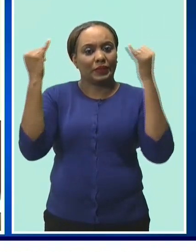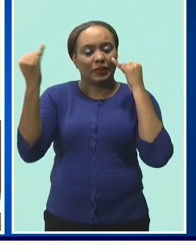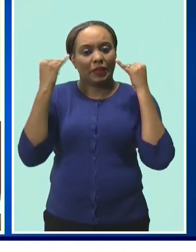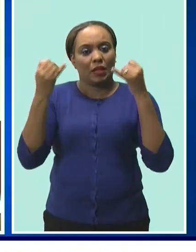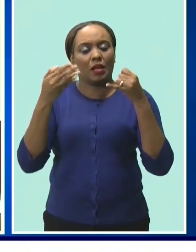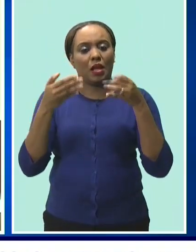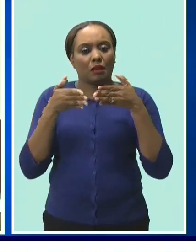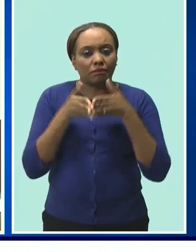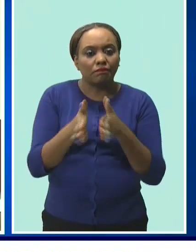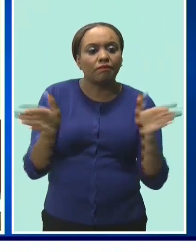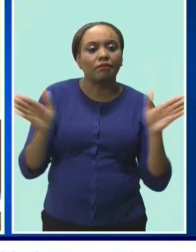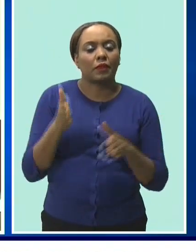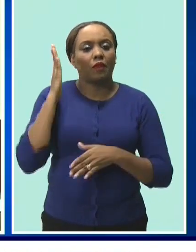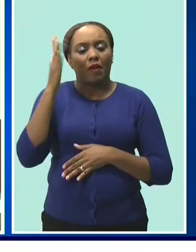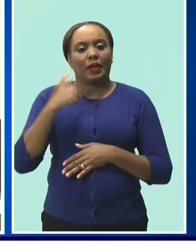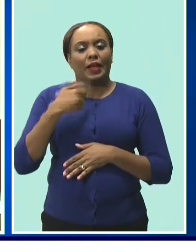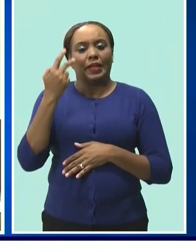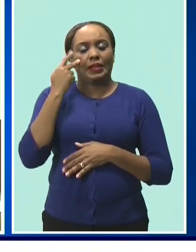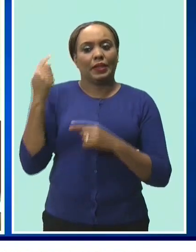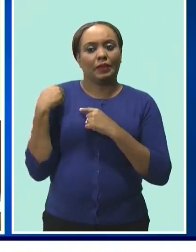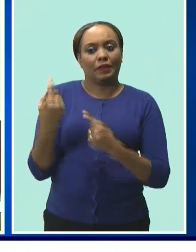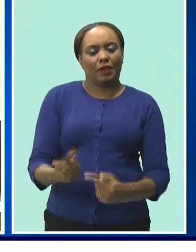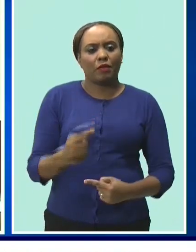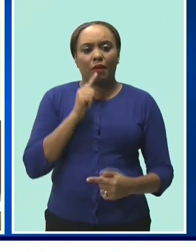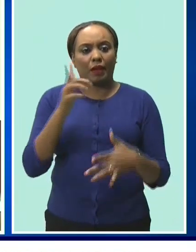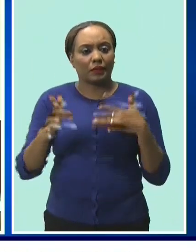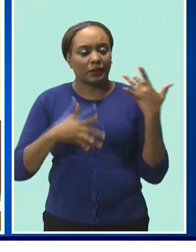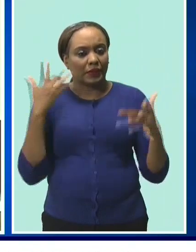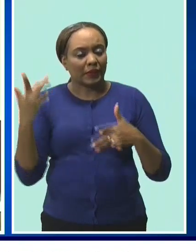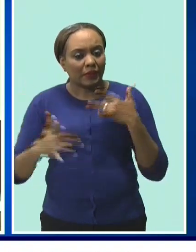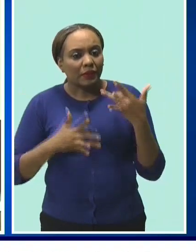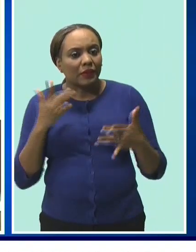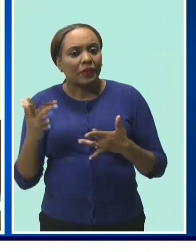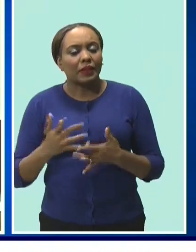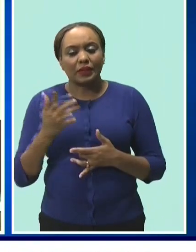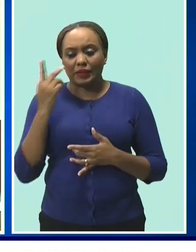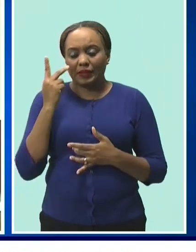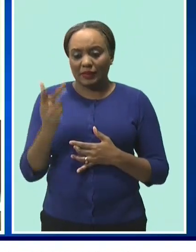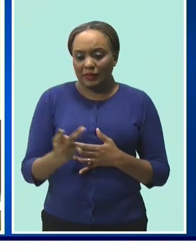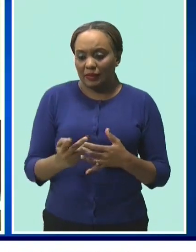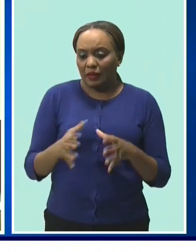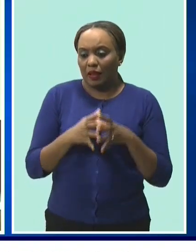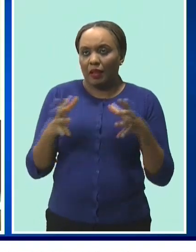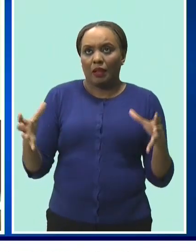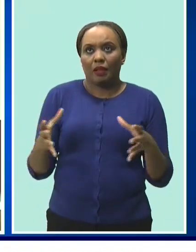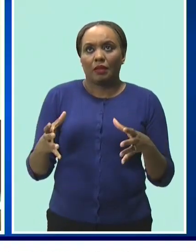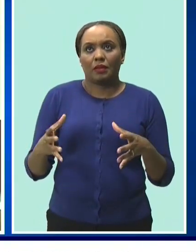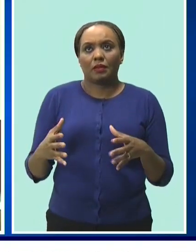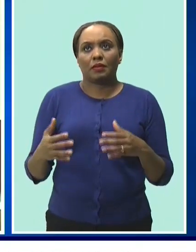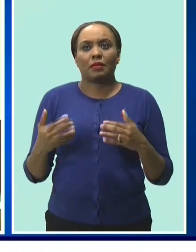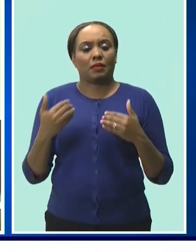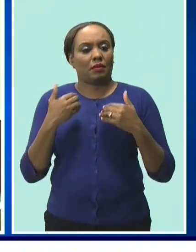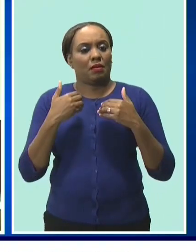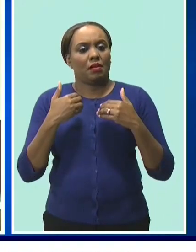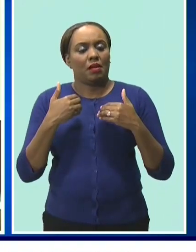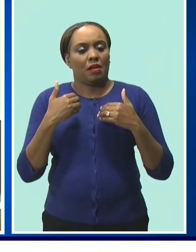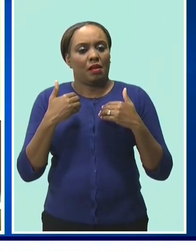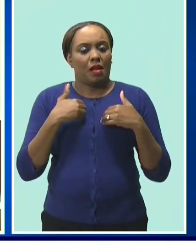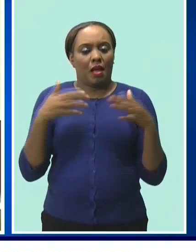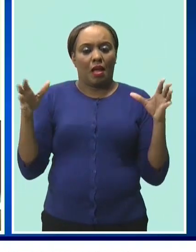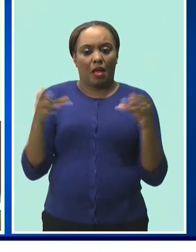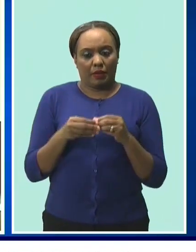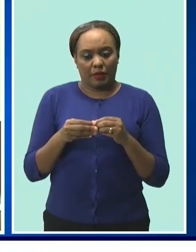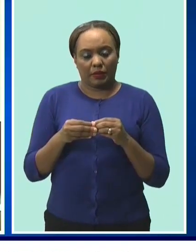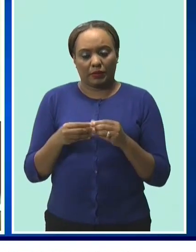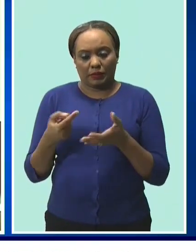seen so far being here. So I'm excited to have the in-camera conversation with you as we